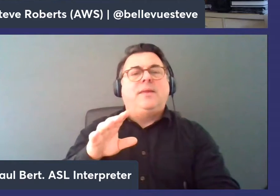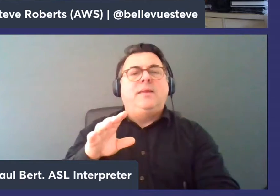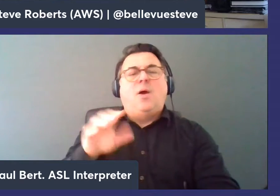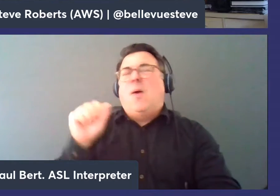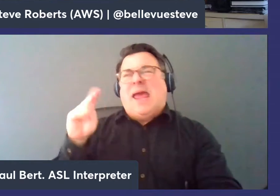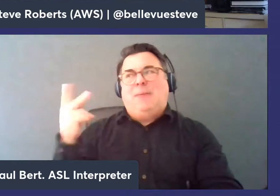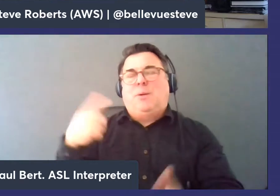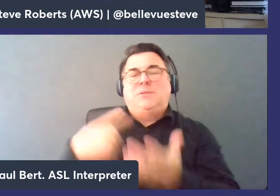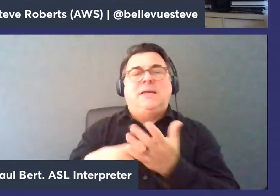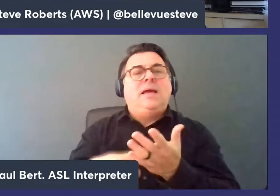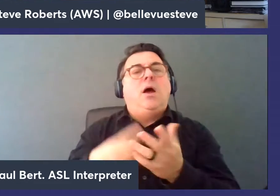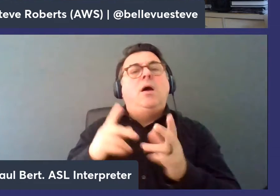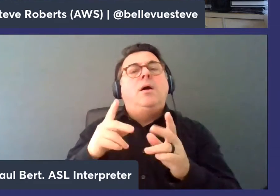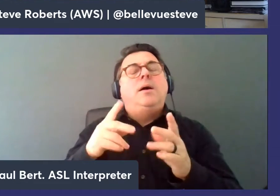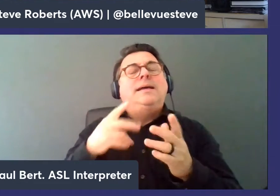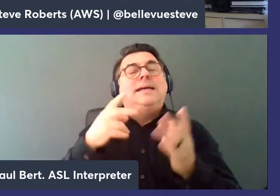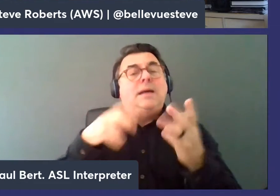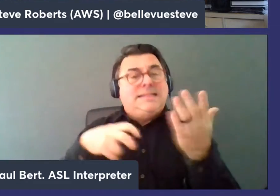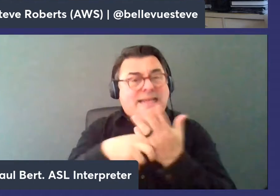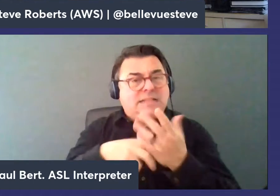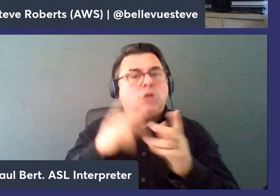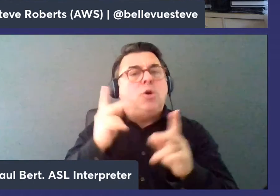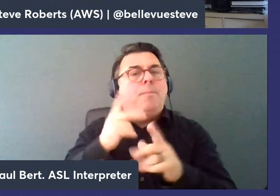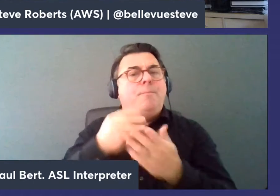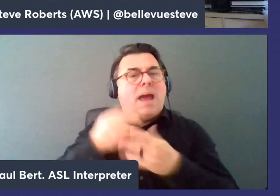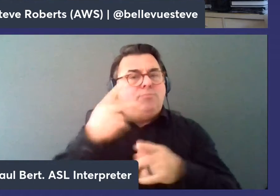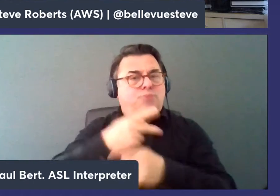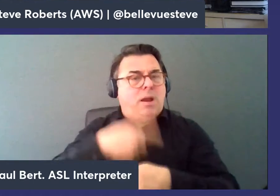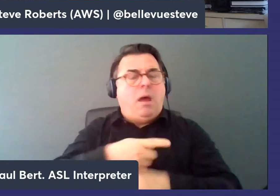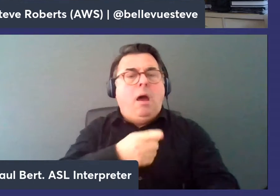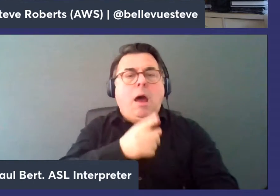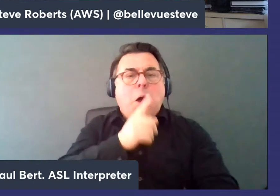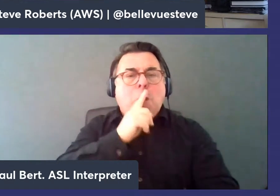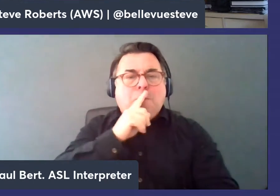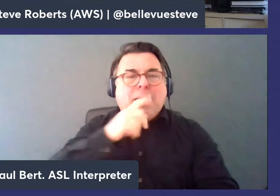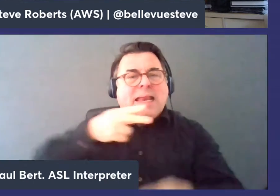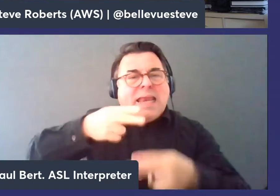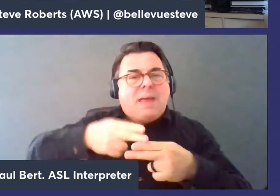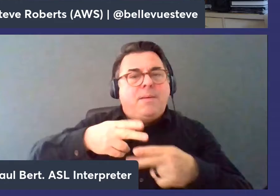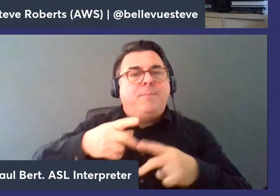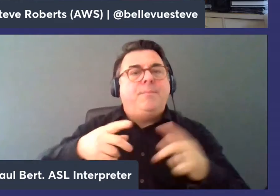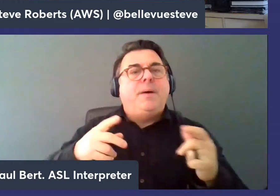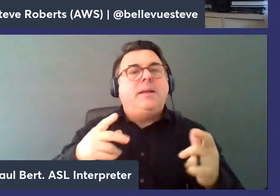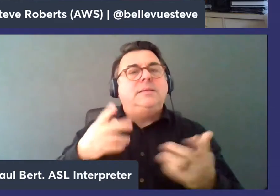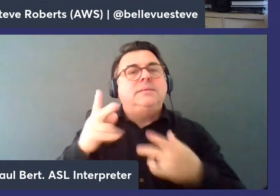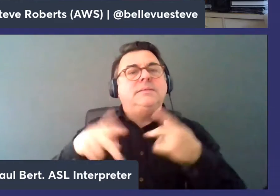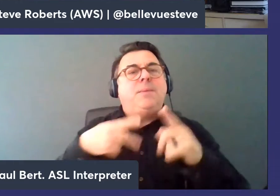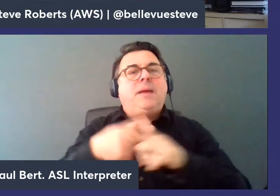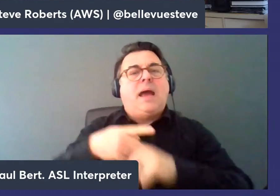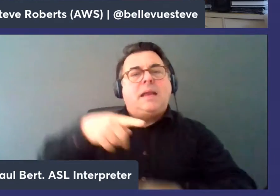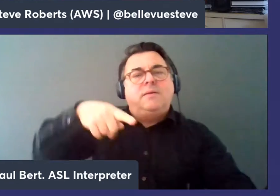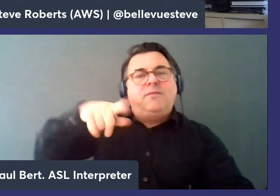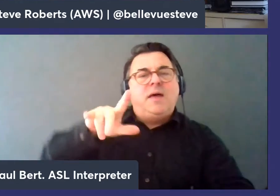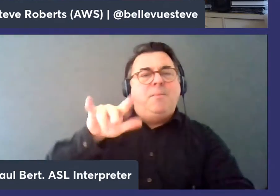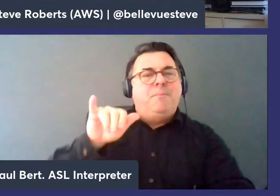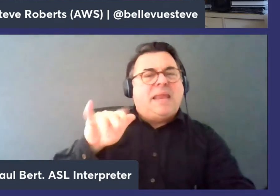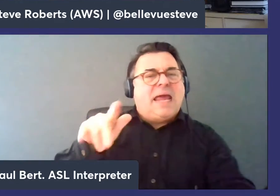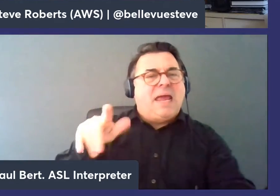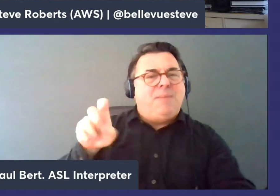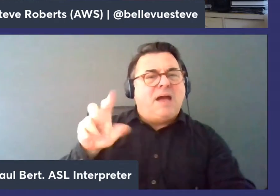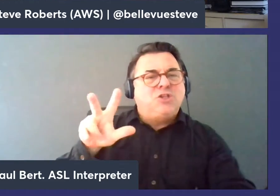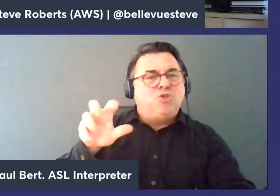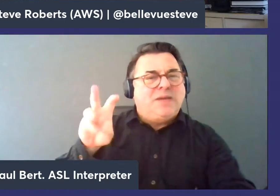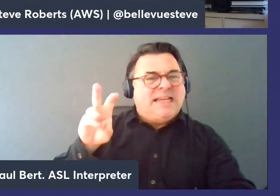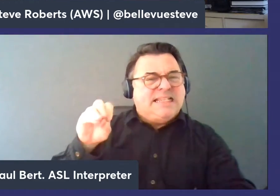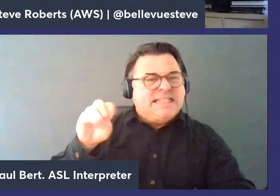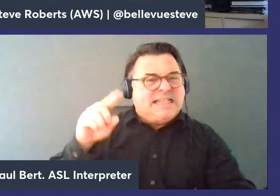products too, like the I won't give specifics, but like a Playbox 360, Mhm.